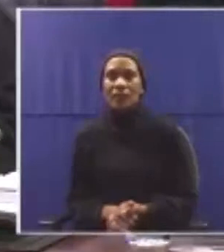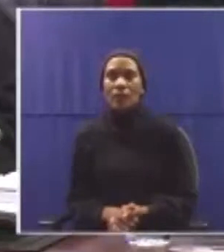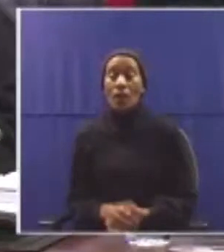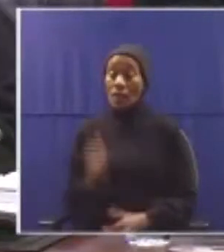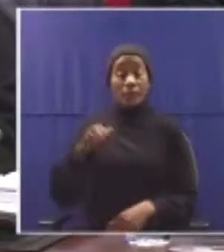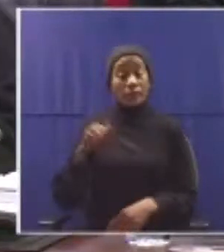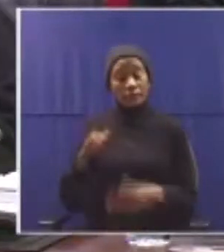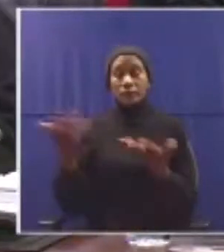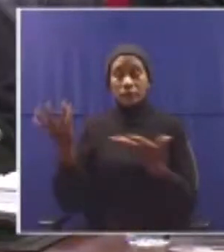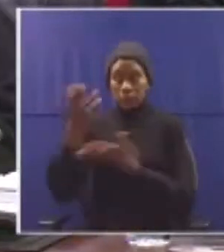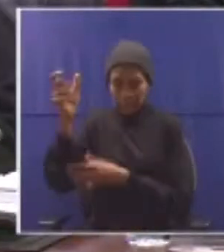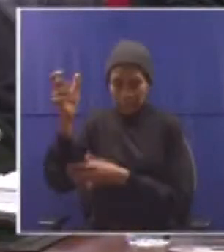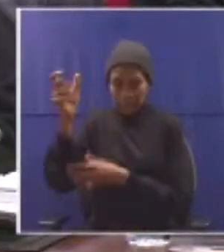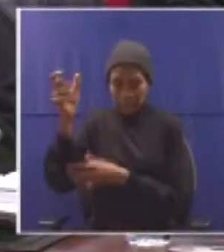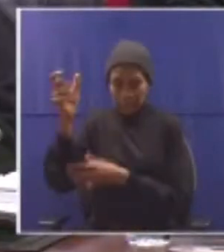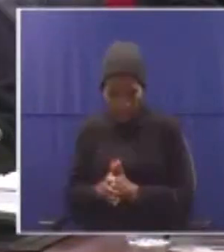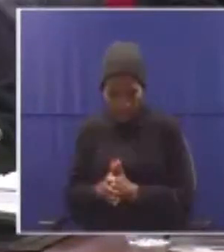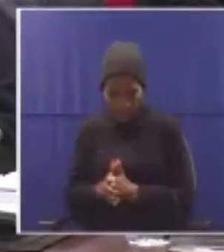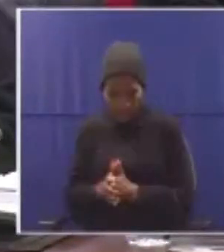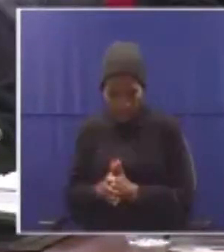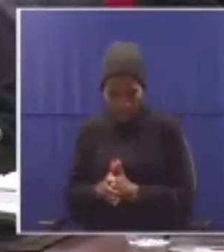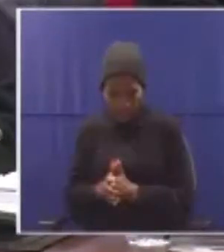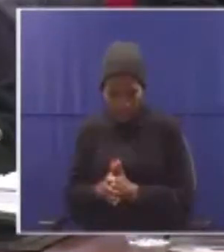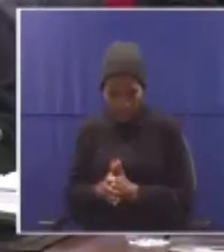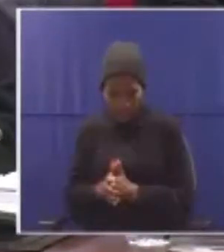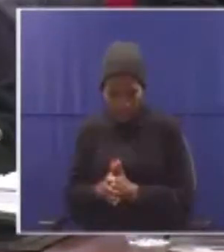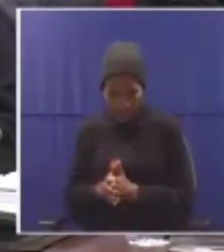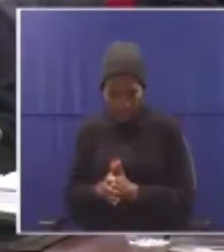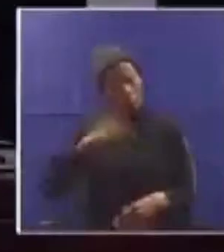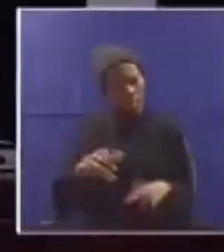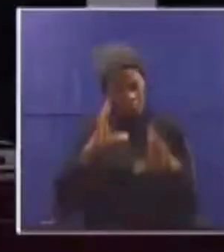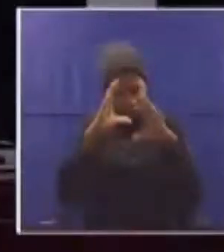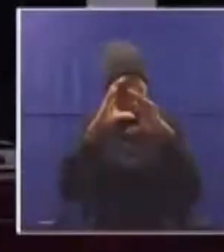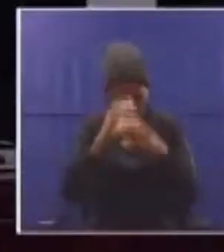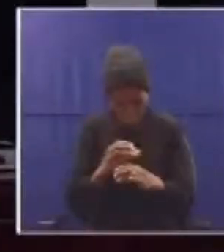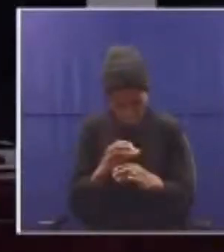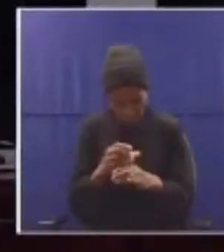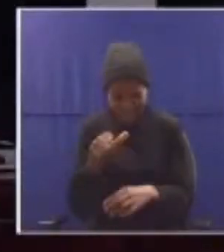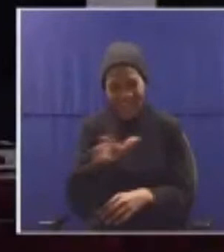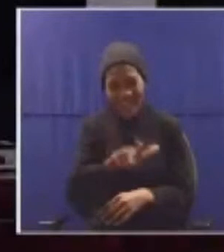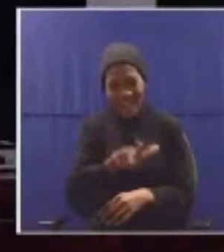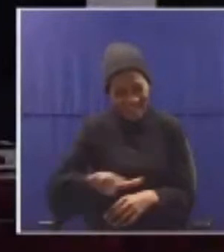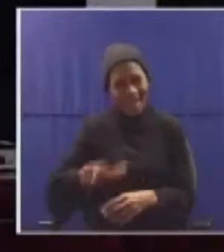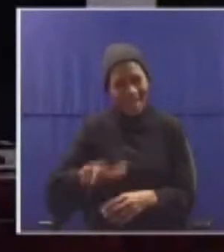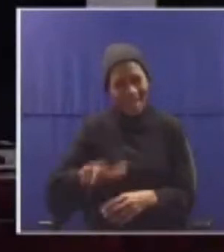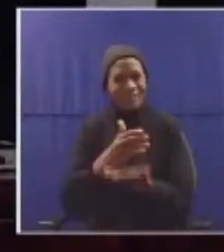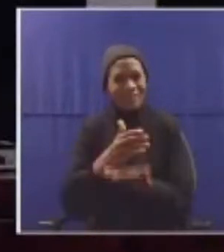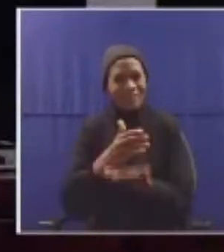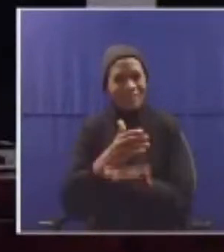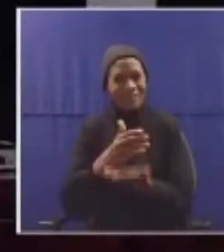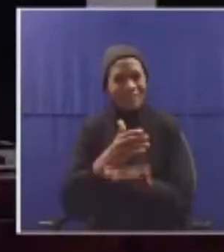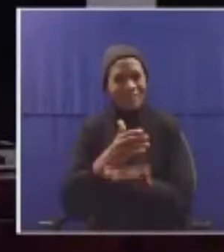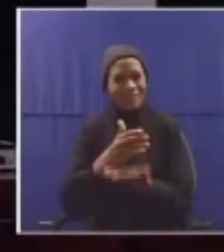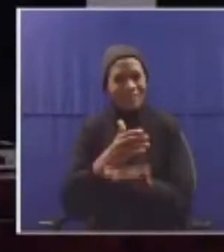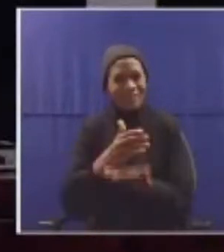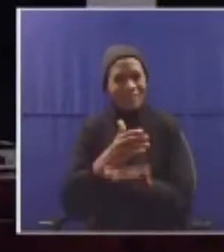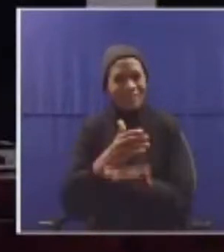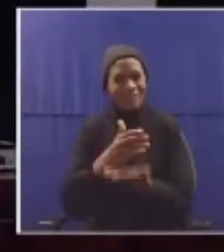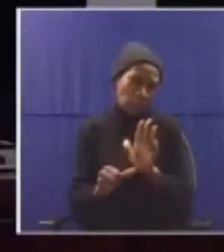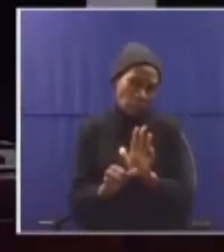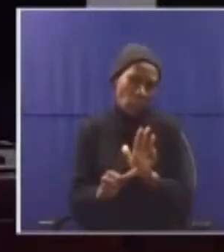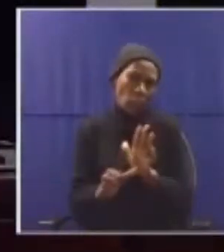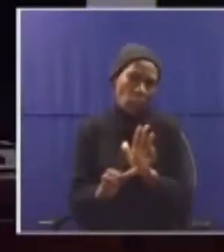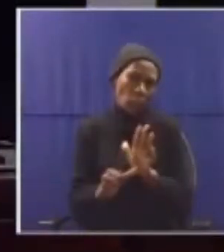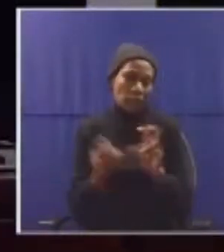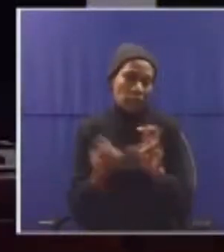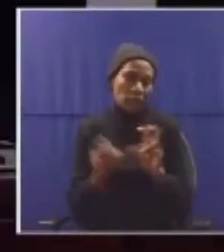Yes, Honorable Speaker, I thought let's focus on land reform because it's a very critical matter